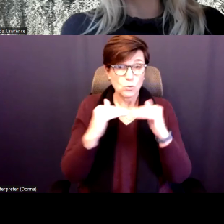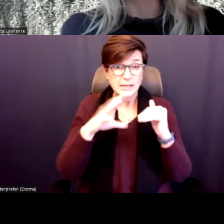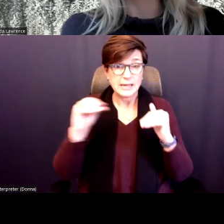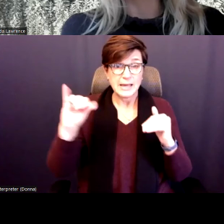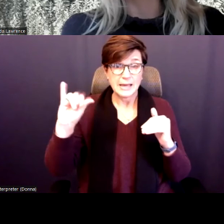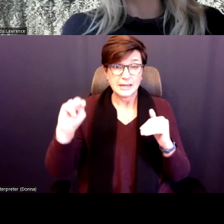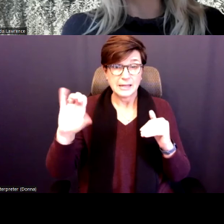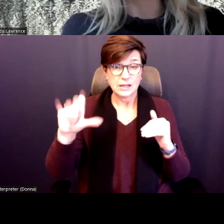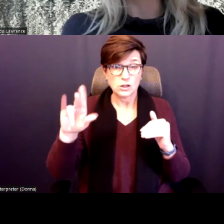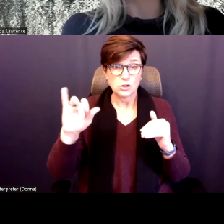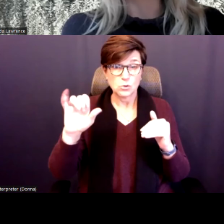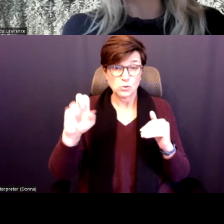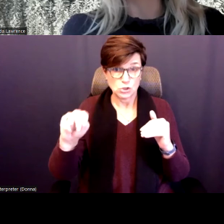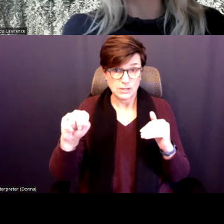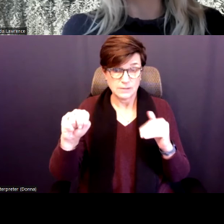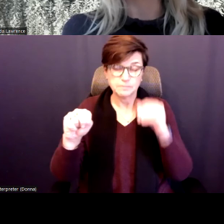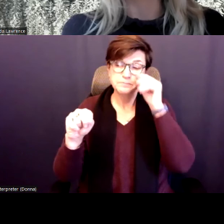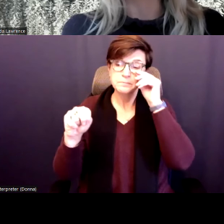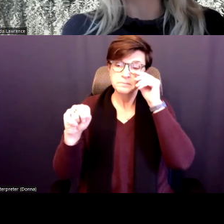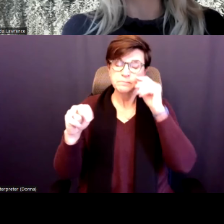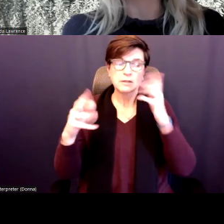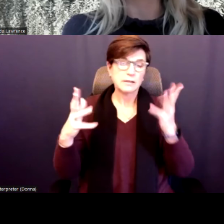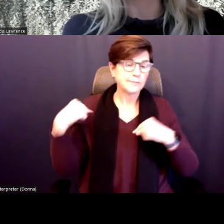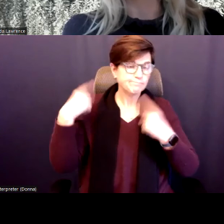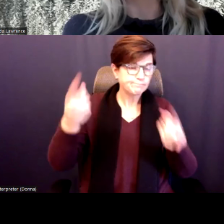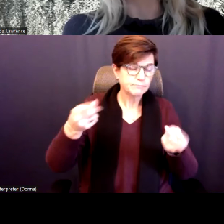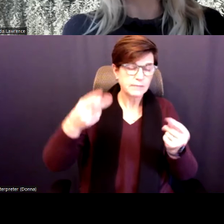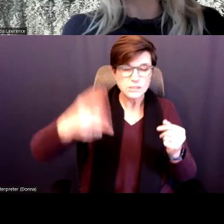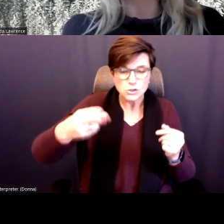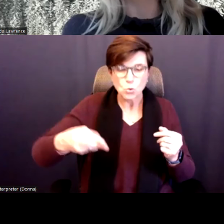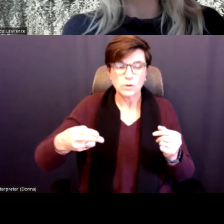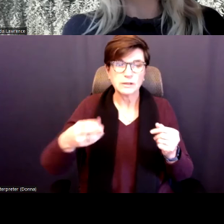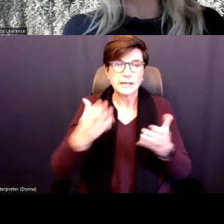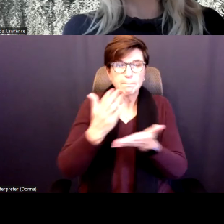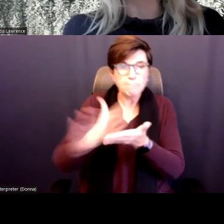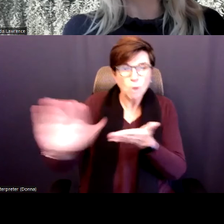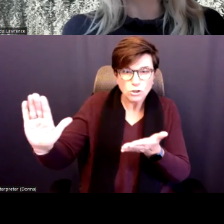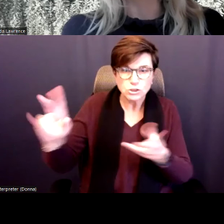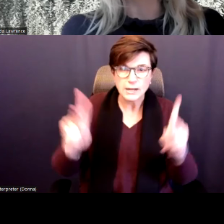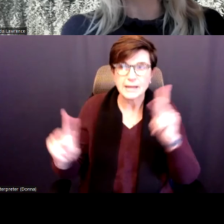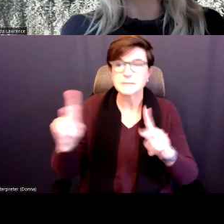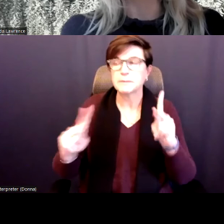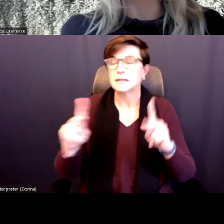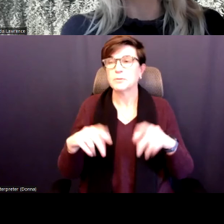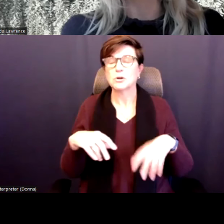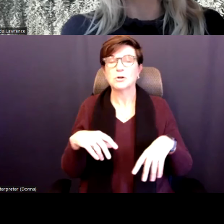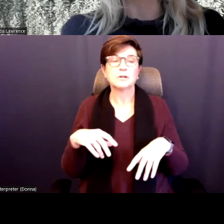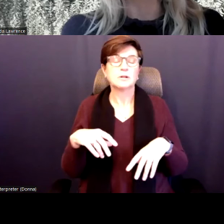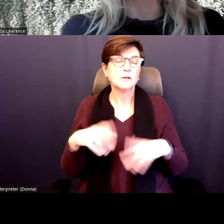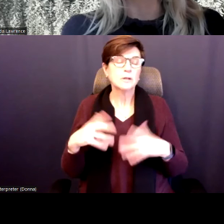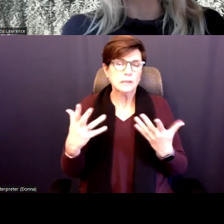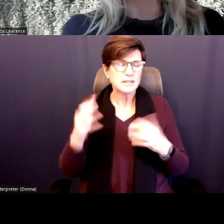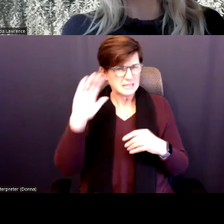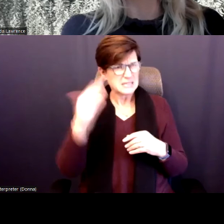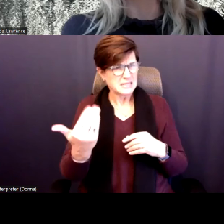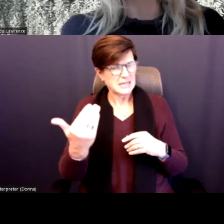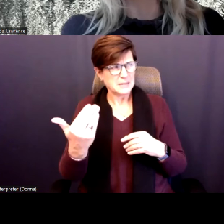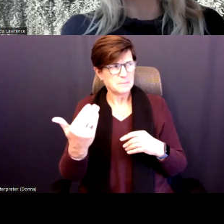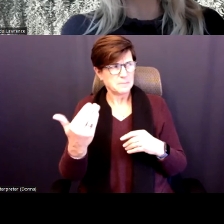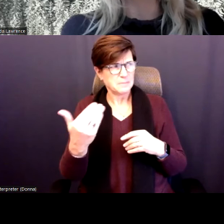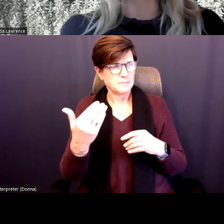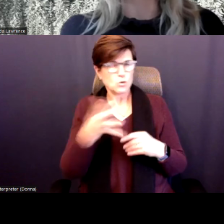representing historically marginalized regions or populations. And I think it'd be really great, sounds like there's a lot of engagement from the